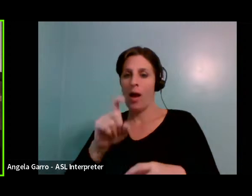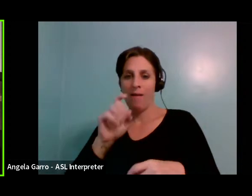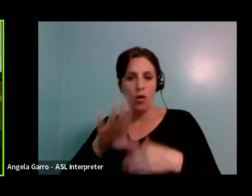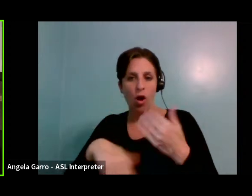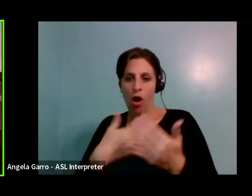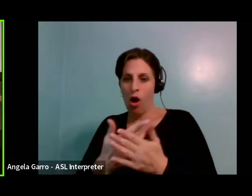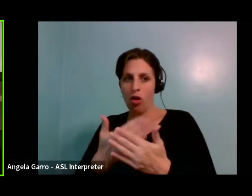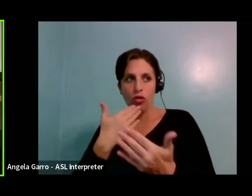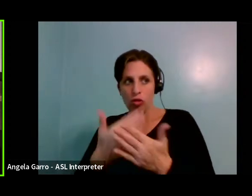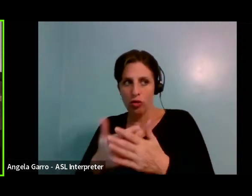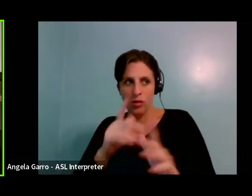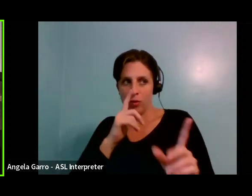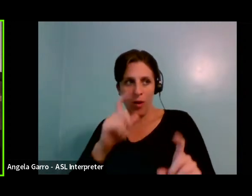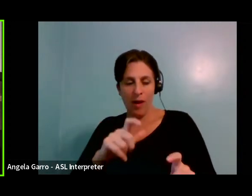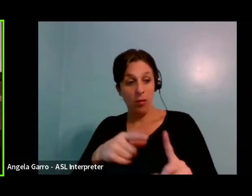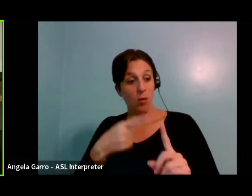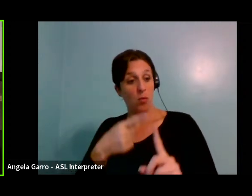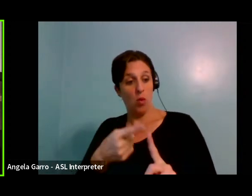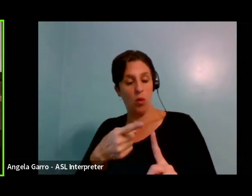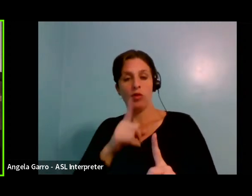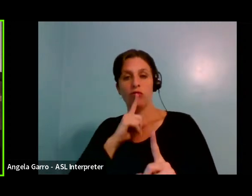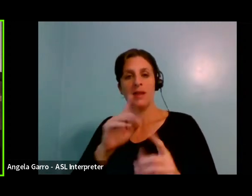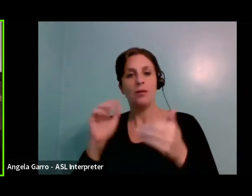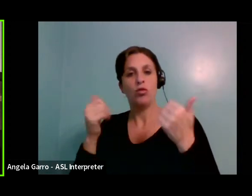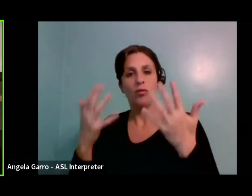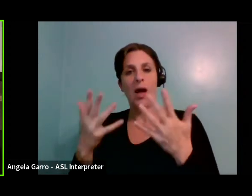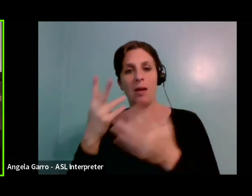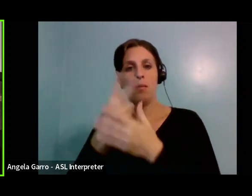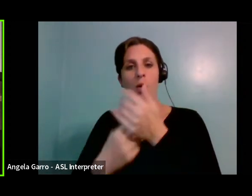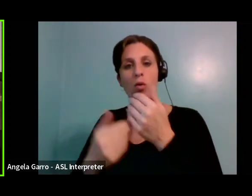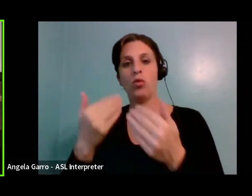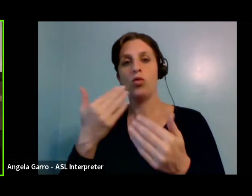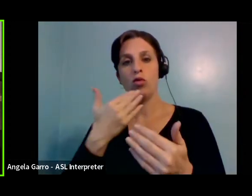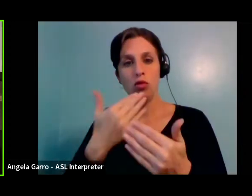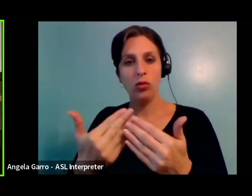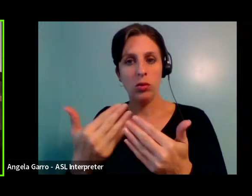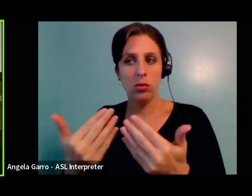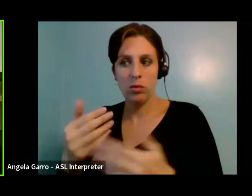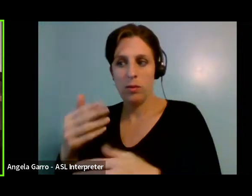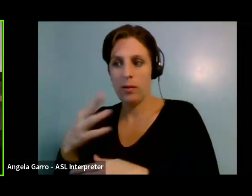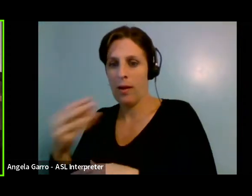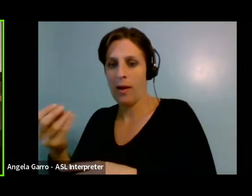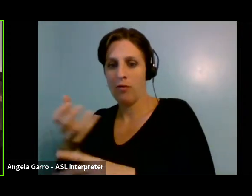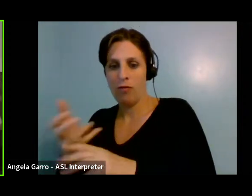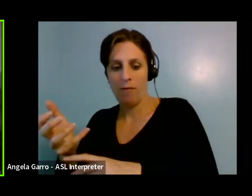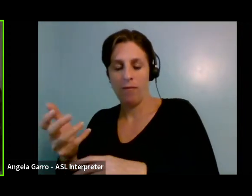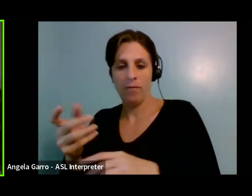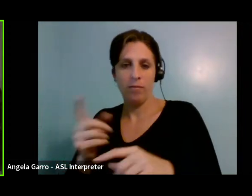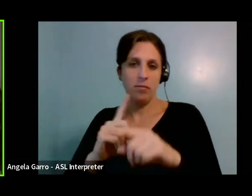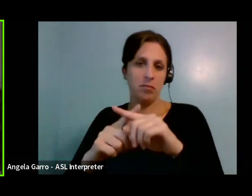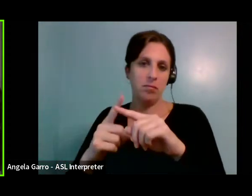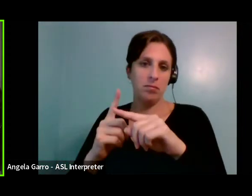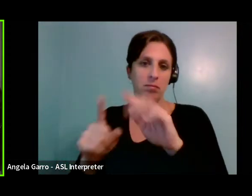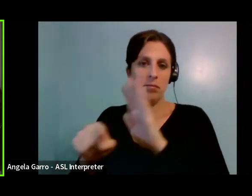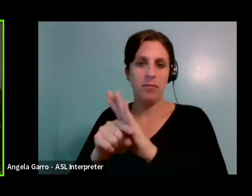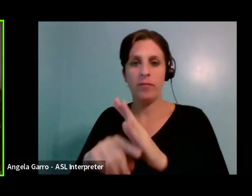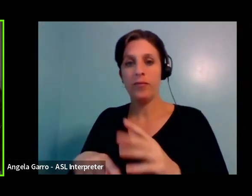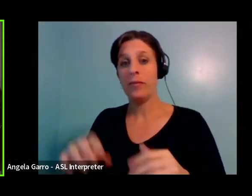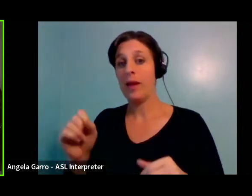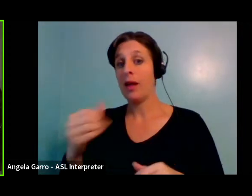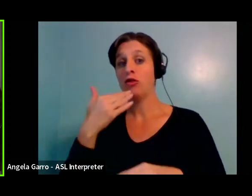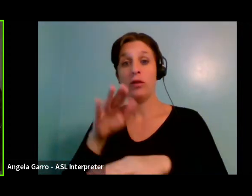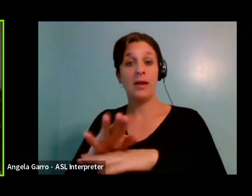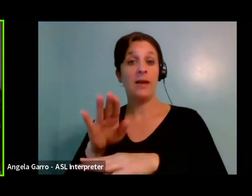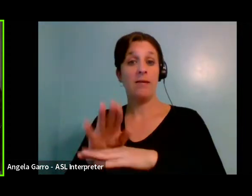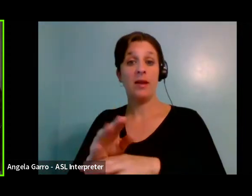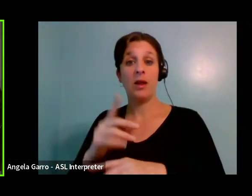point of this is really to provide the good and the rough so we can better address it. Yeah, thank you. Good evening. I think with the timing